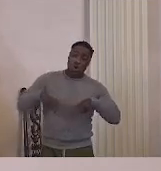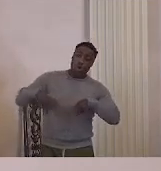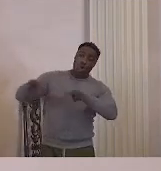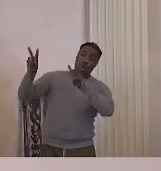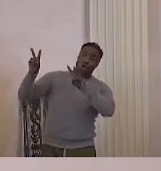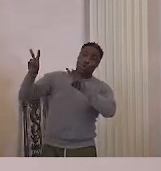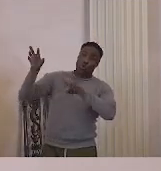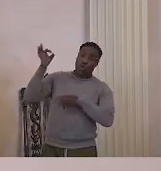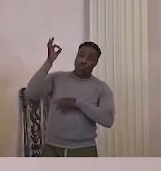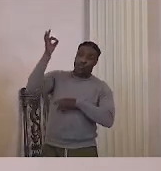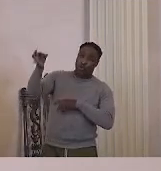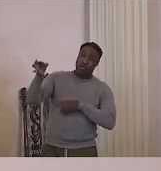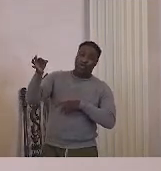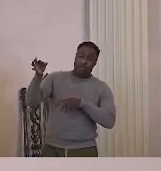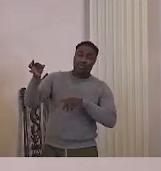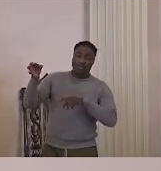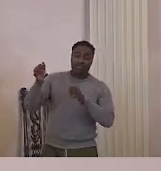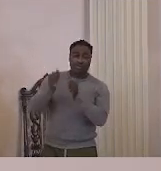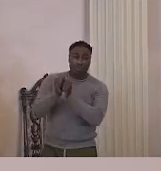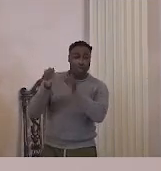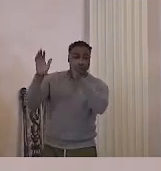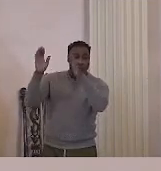with a particular urgency.